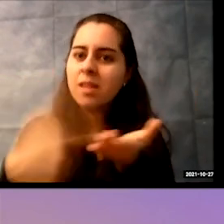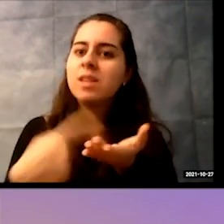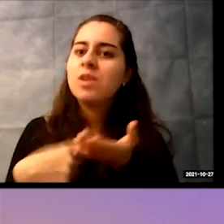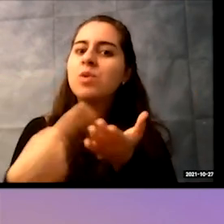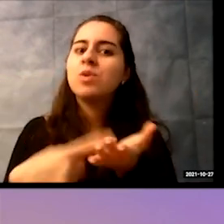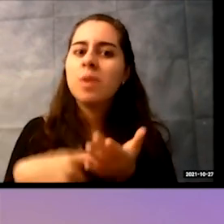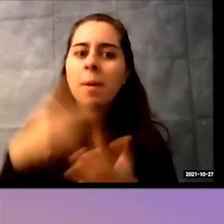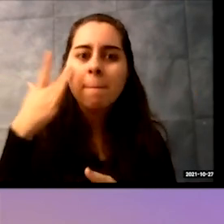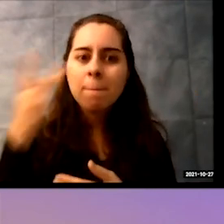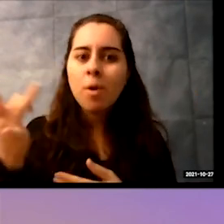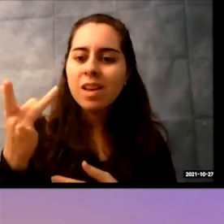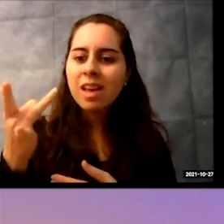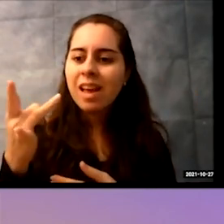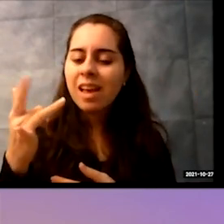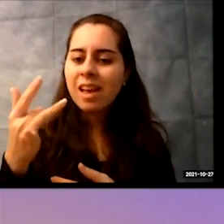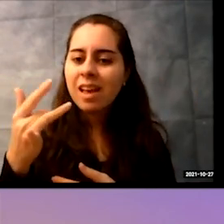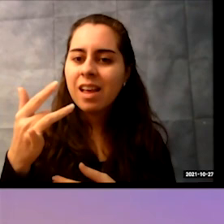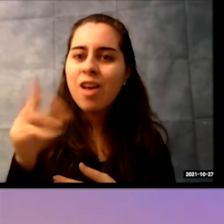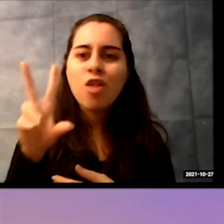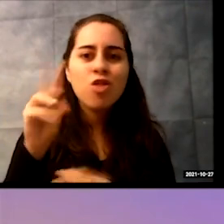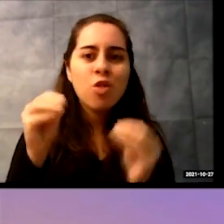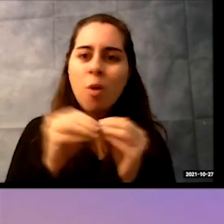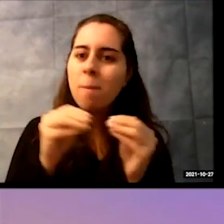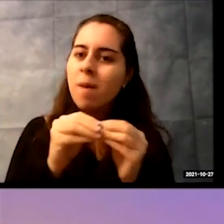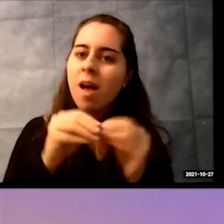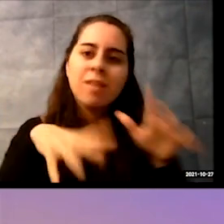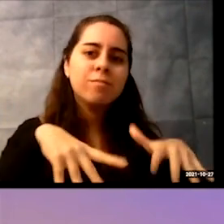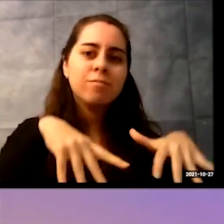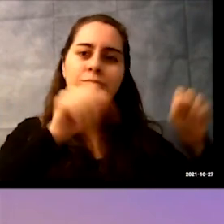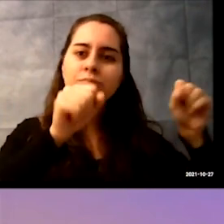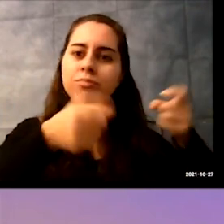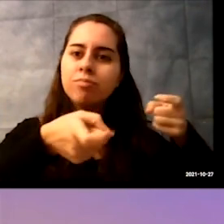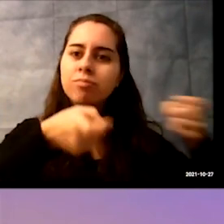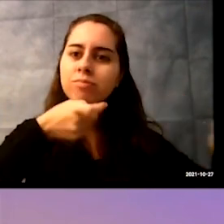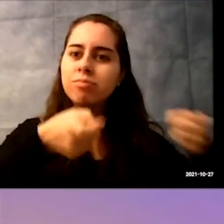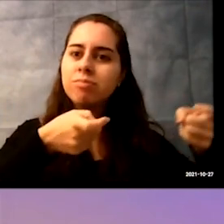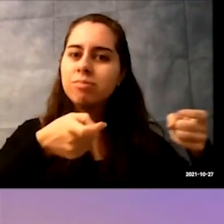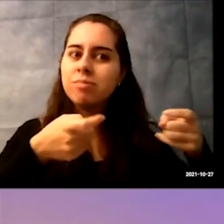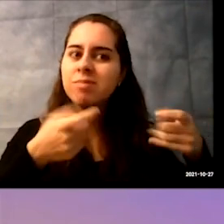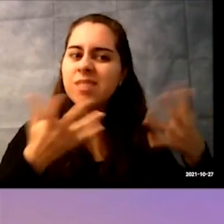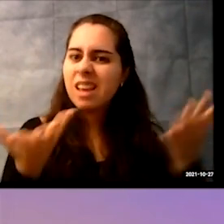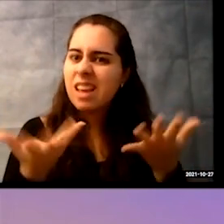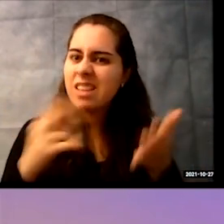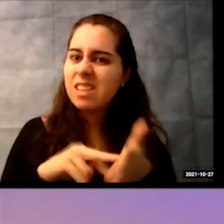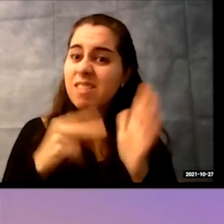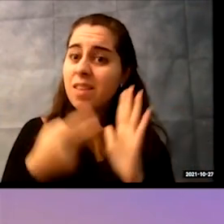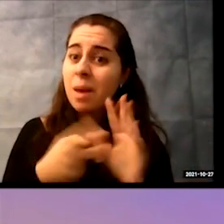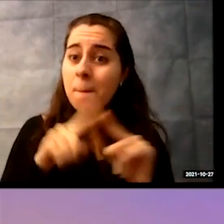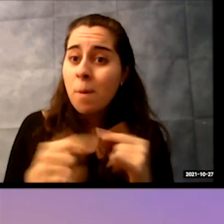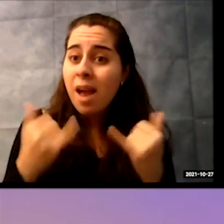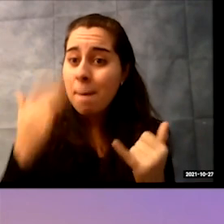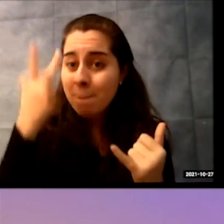mean when we are really talking about internal colonies more than ever, right? And the kind of